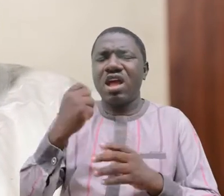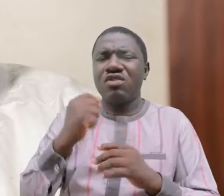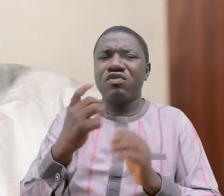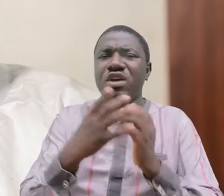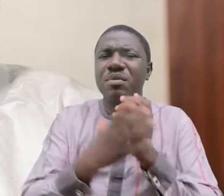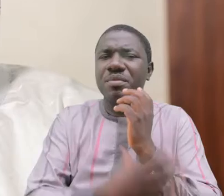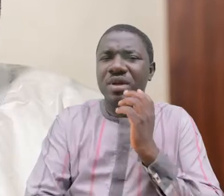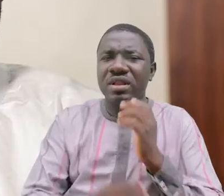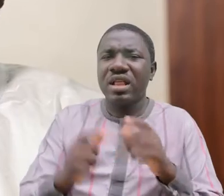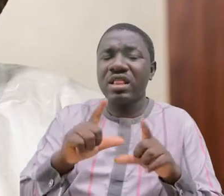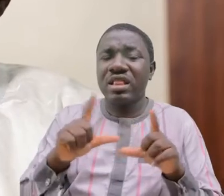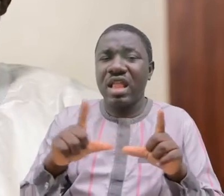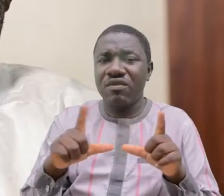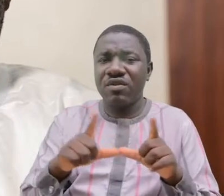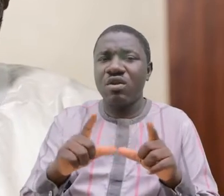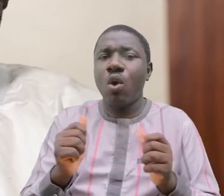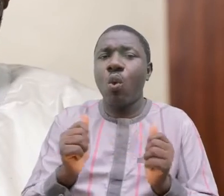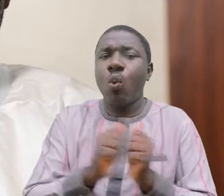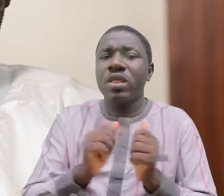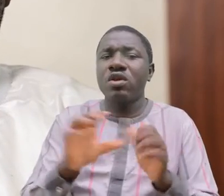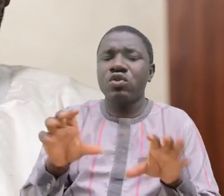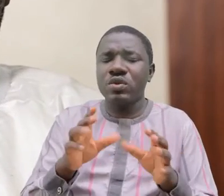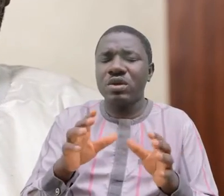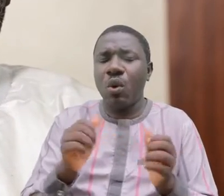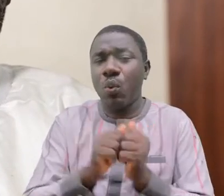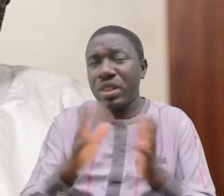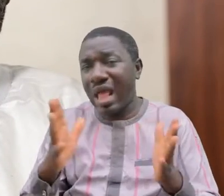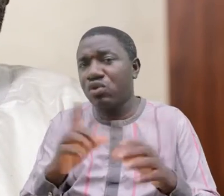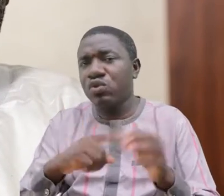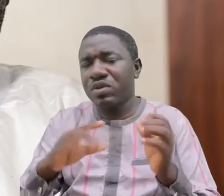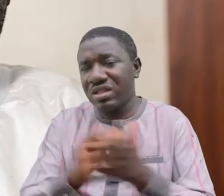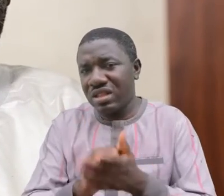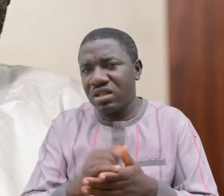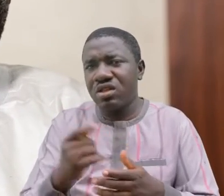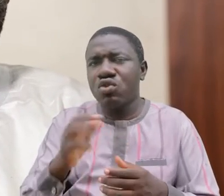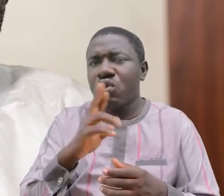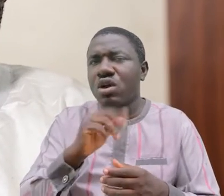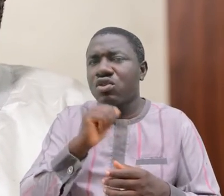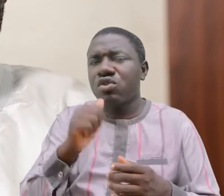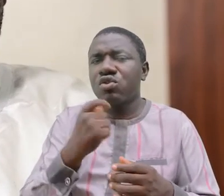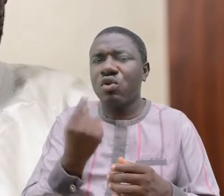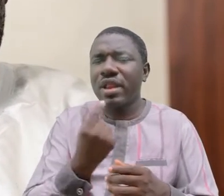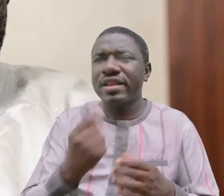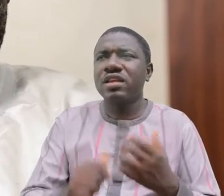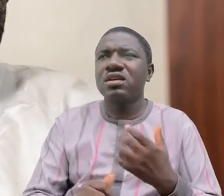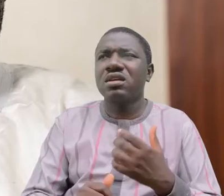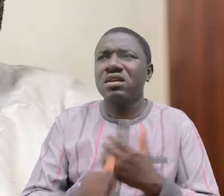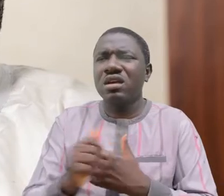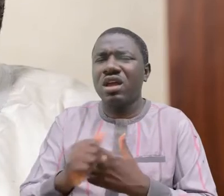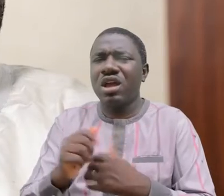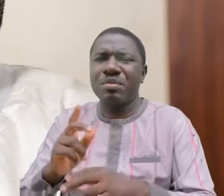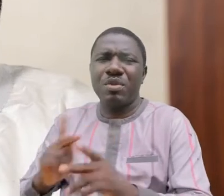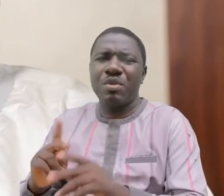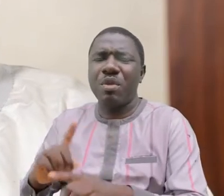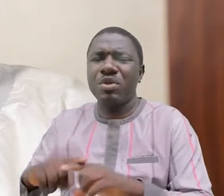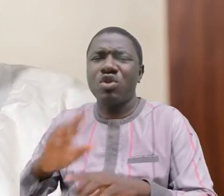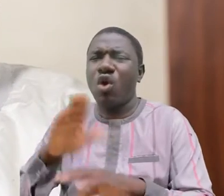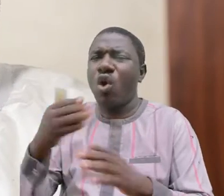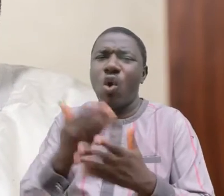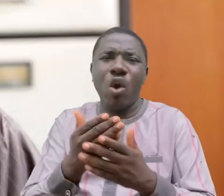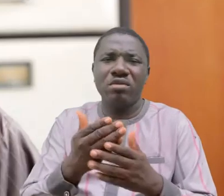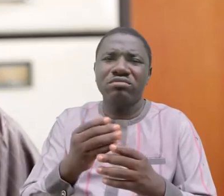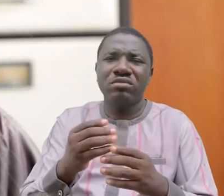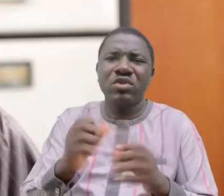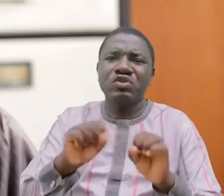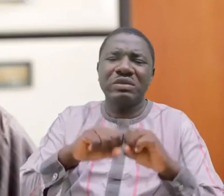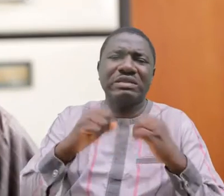in. Without doing that, you are not only endangering those particular group of people, but the whole